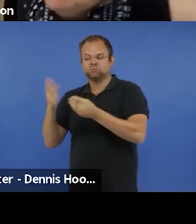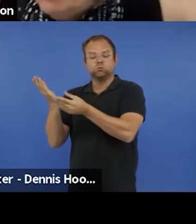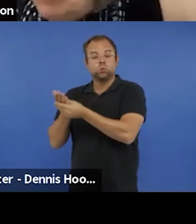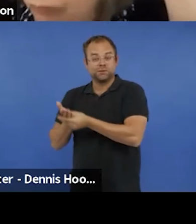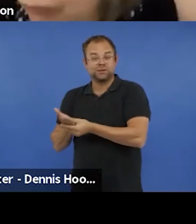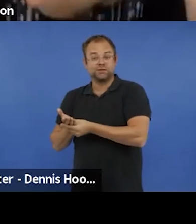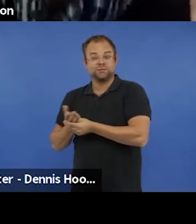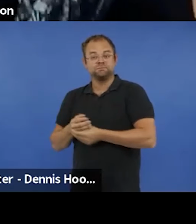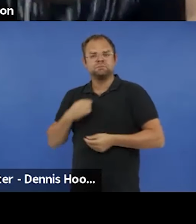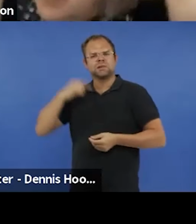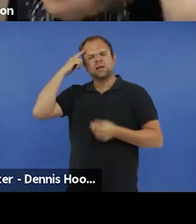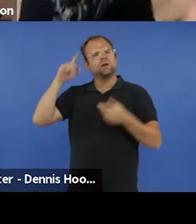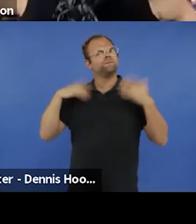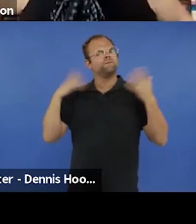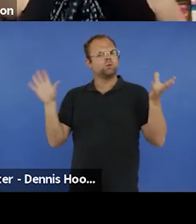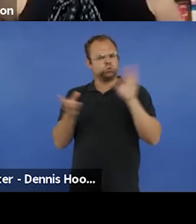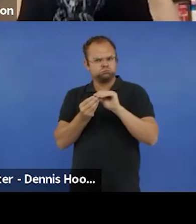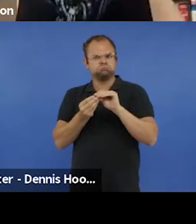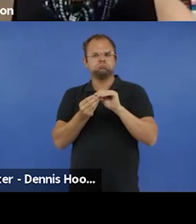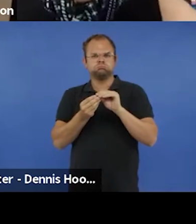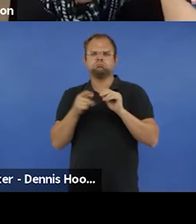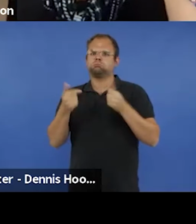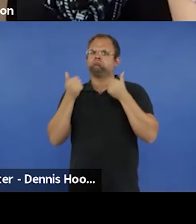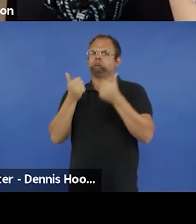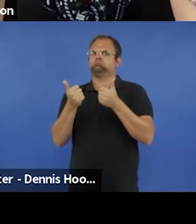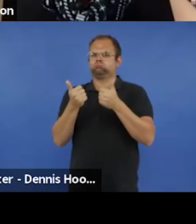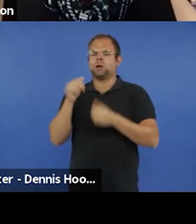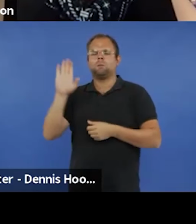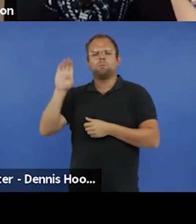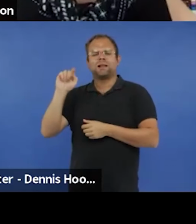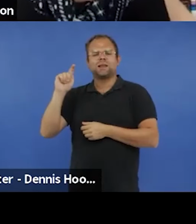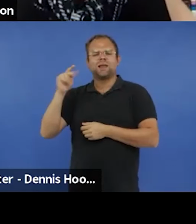well, to focus on the principles rather than the framework.